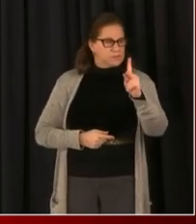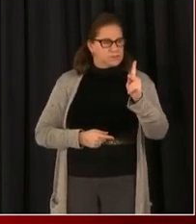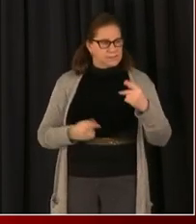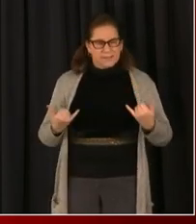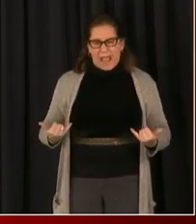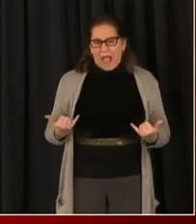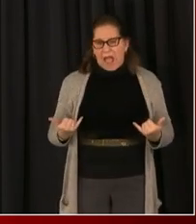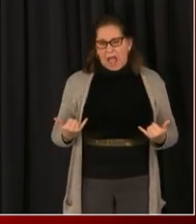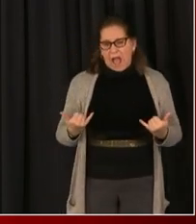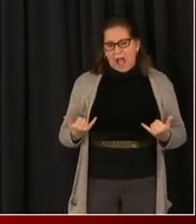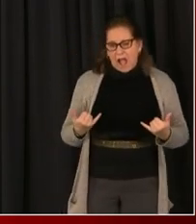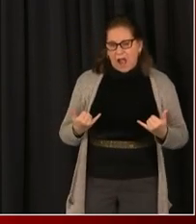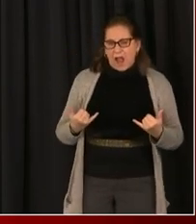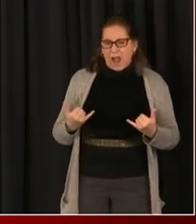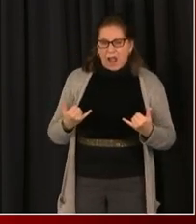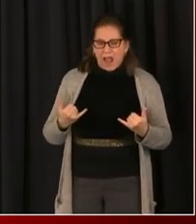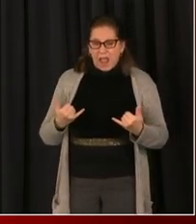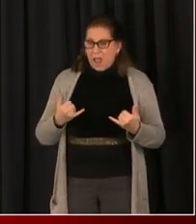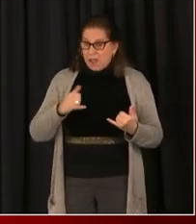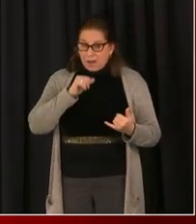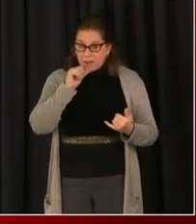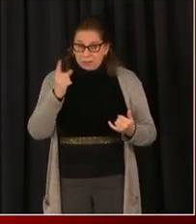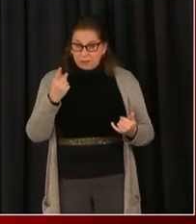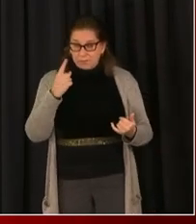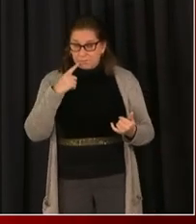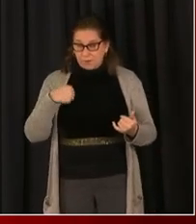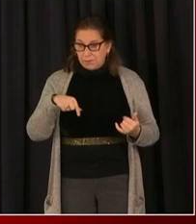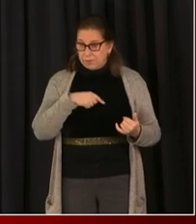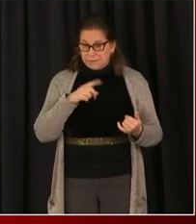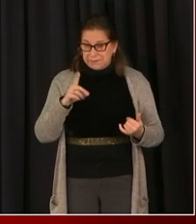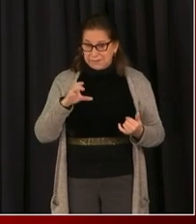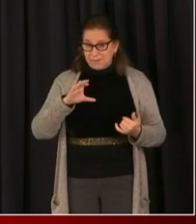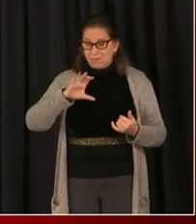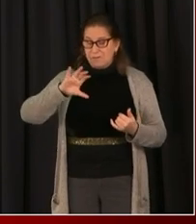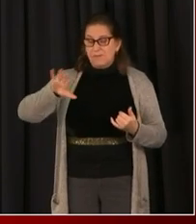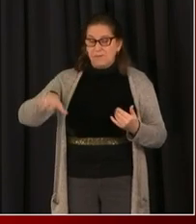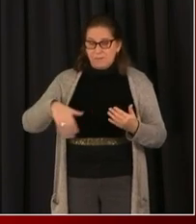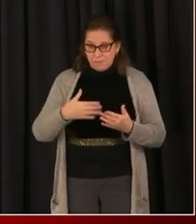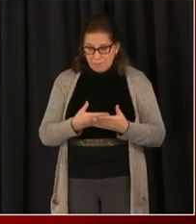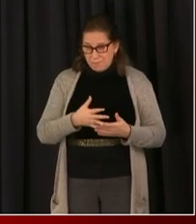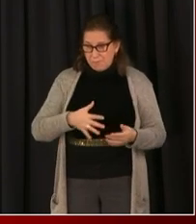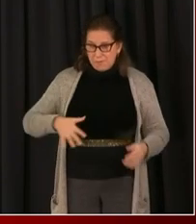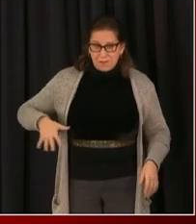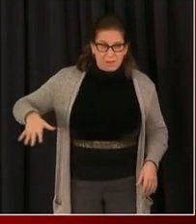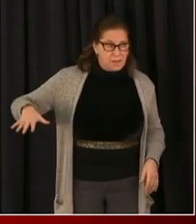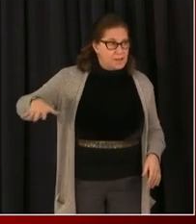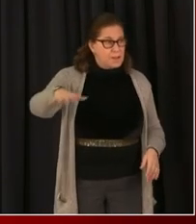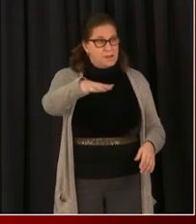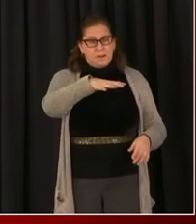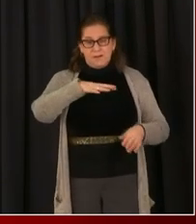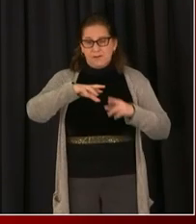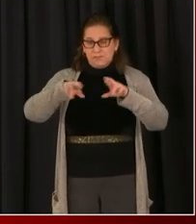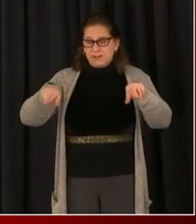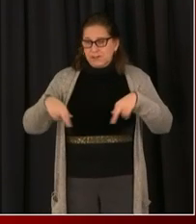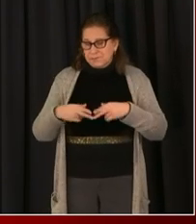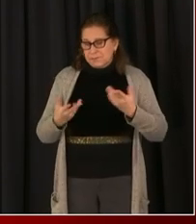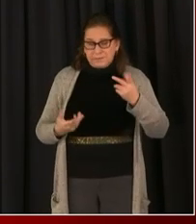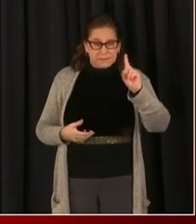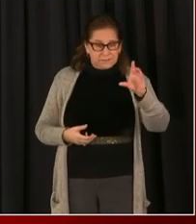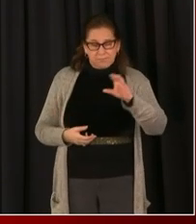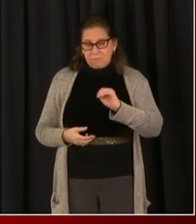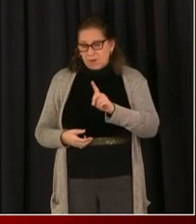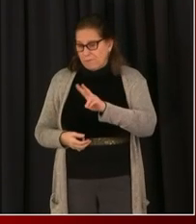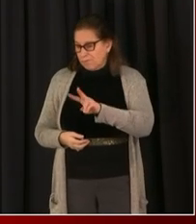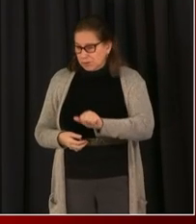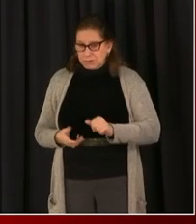district. And the region for the most part. Yeah, thank you. And then 2 more questions. So you talked a little bit about contact tracing. I think you